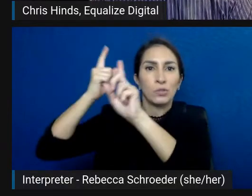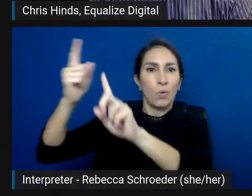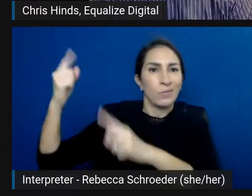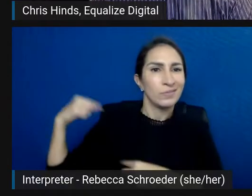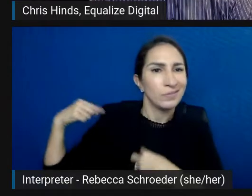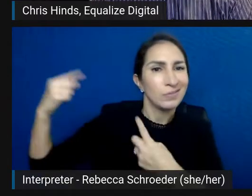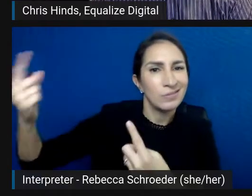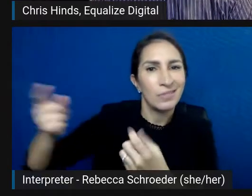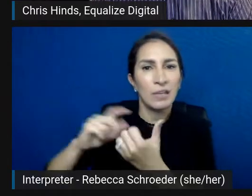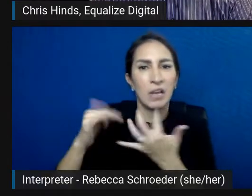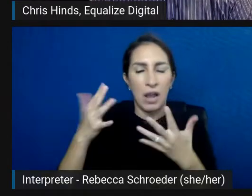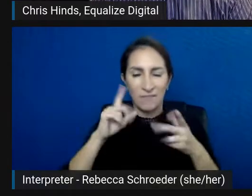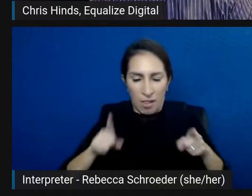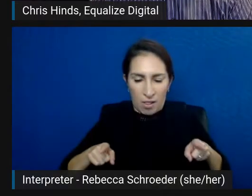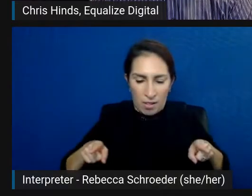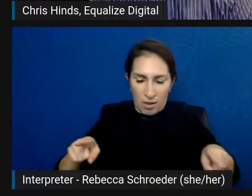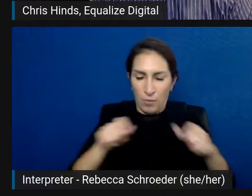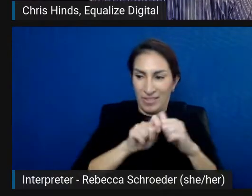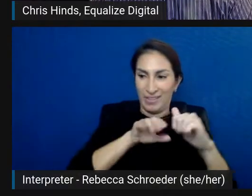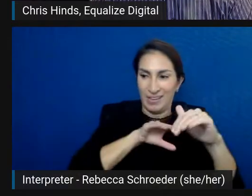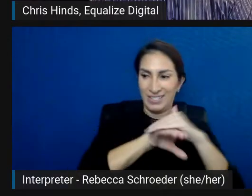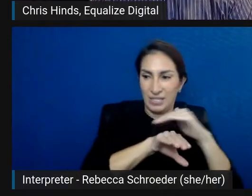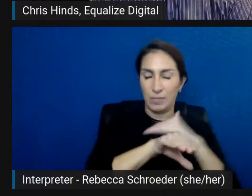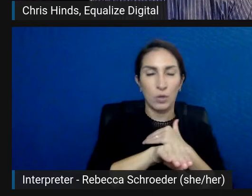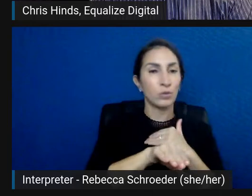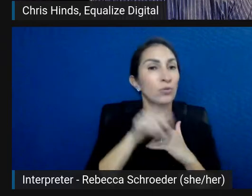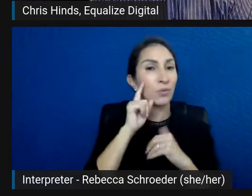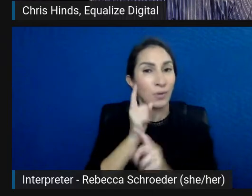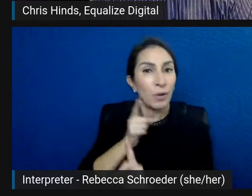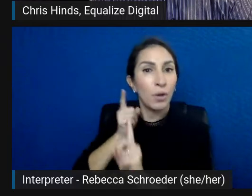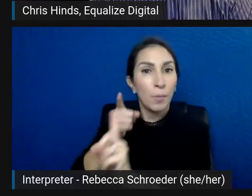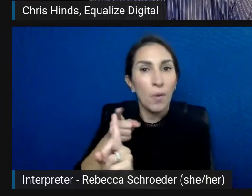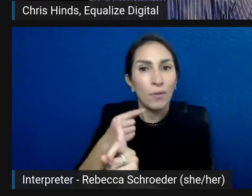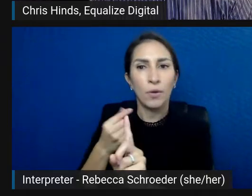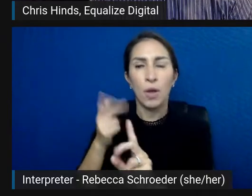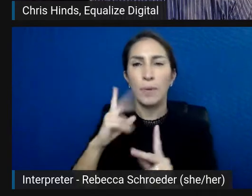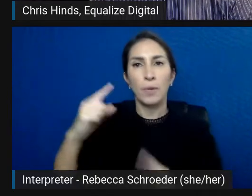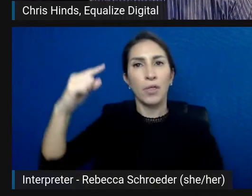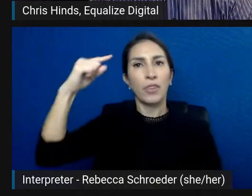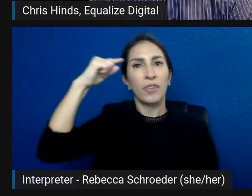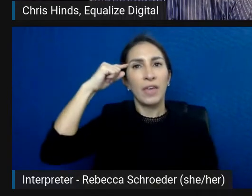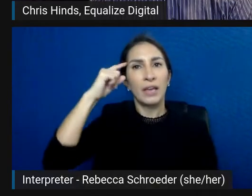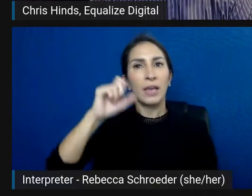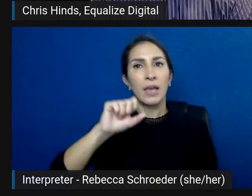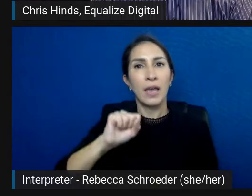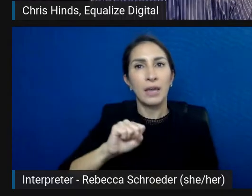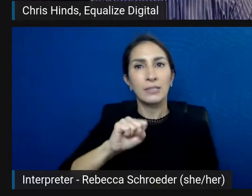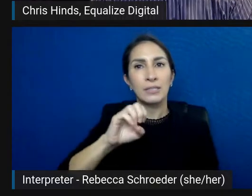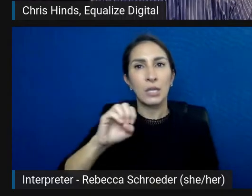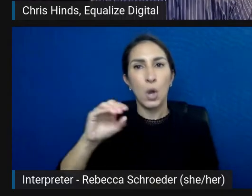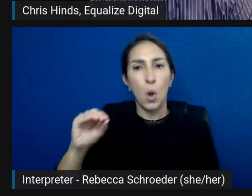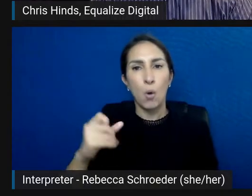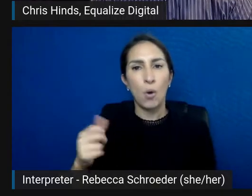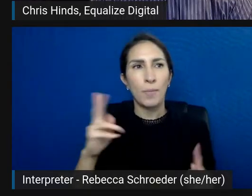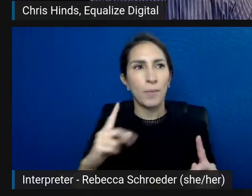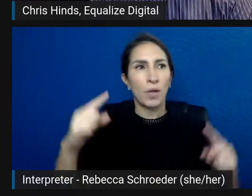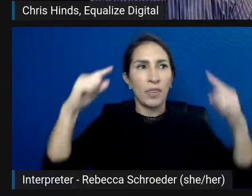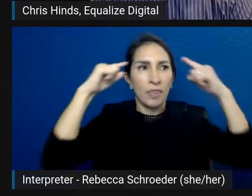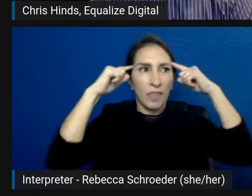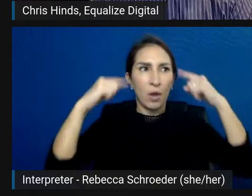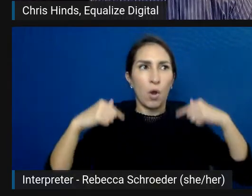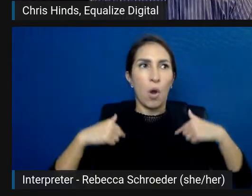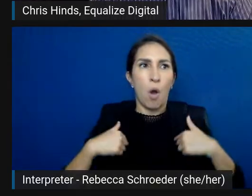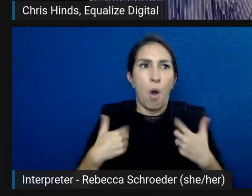of parallel with accessibility? And I think really what it comes down to is, like, when people think SEO, they see themselves making more money,